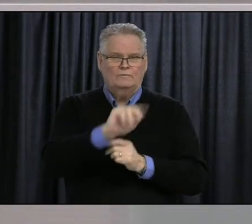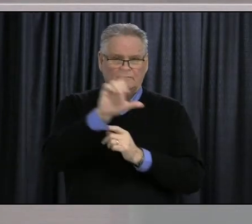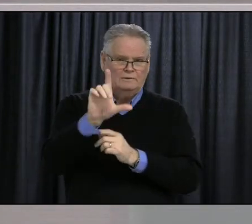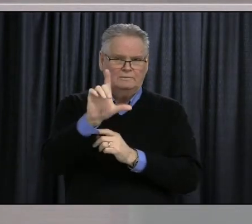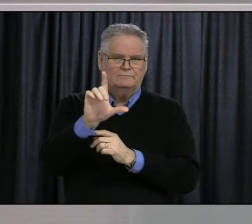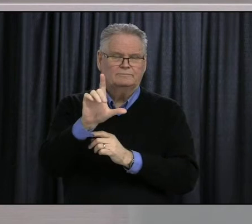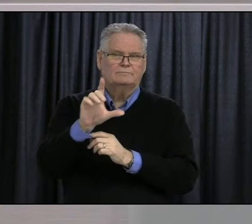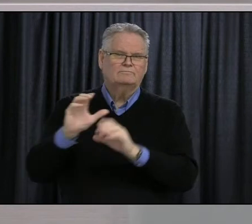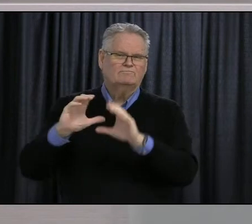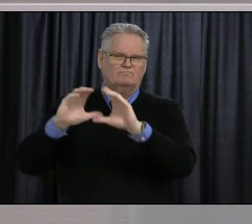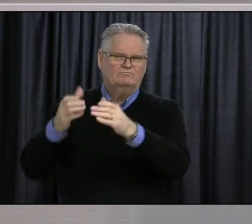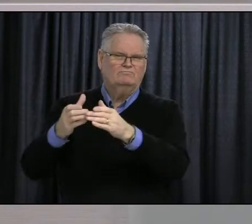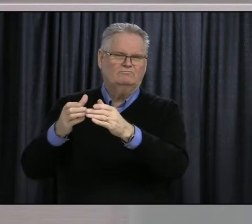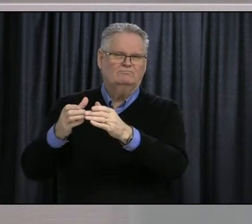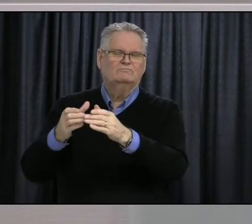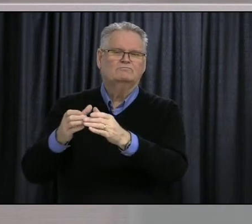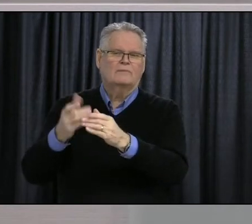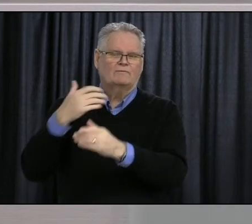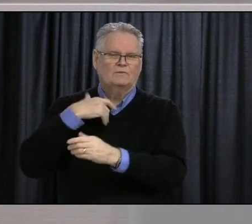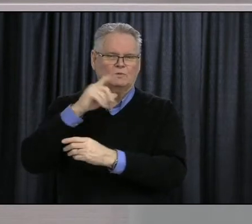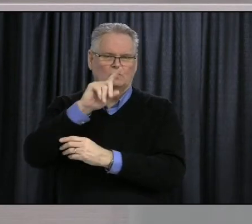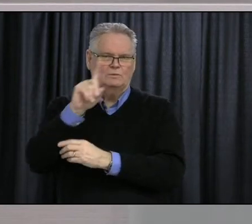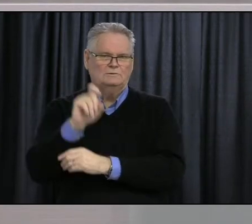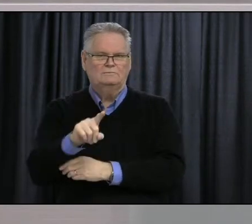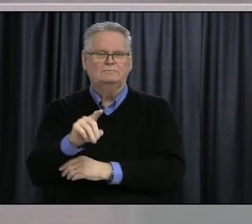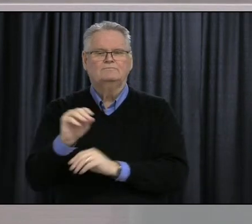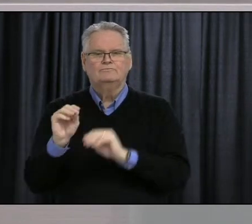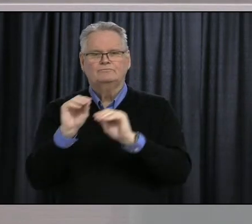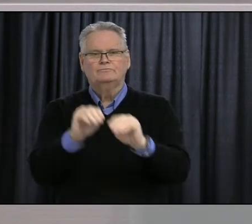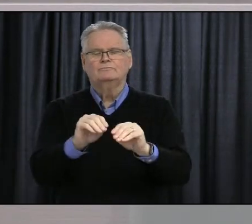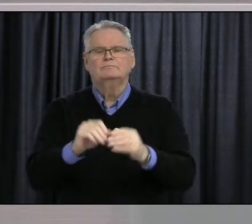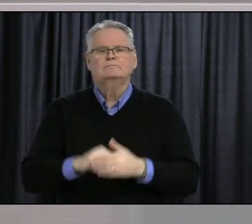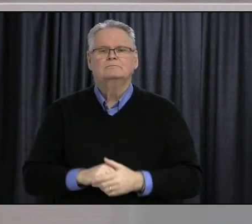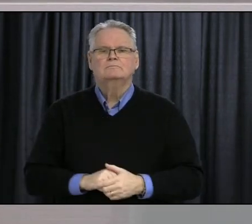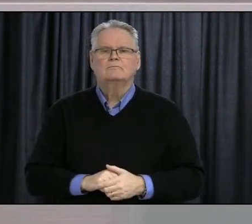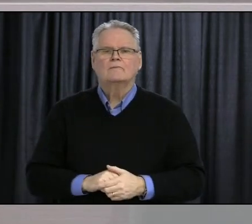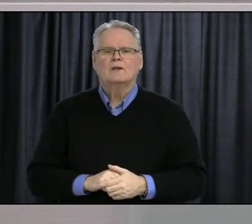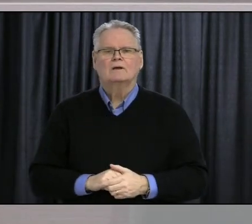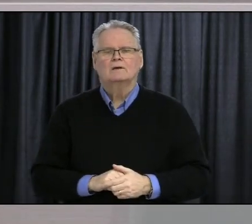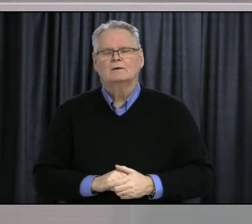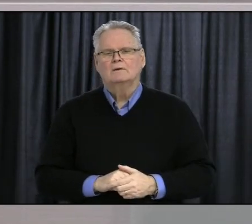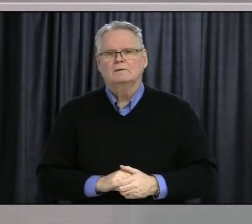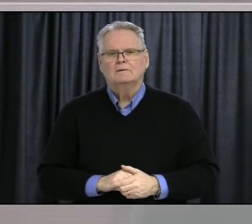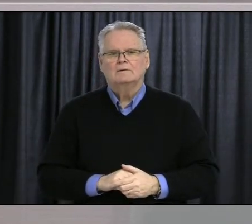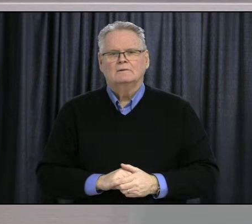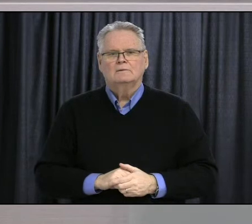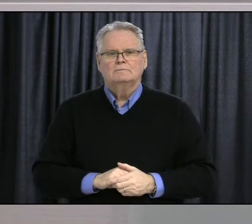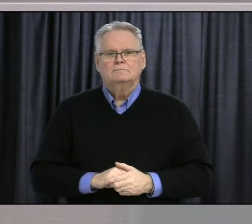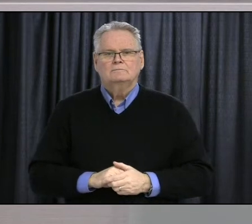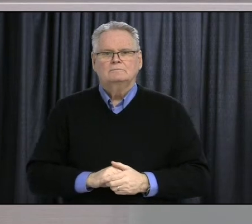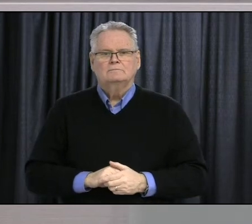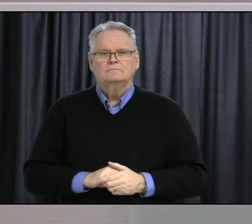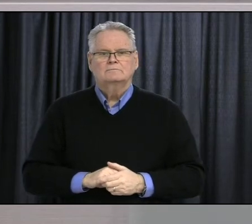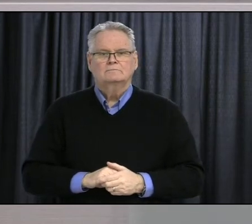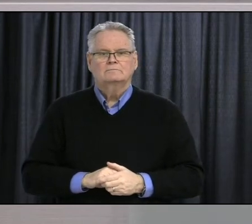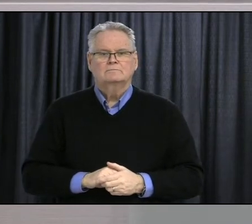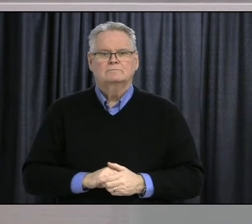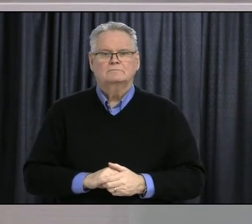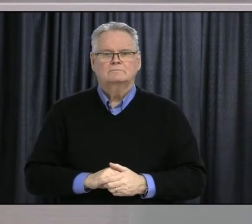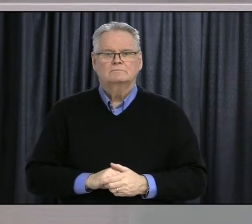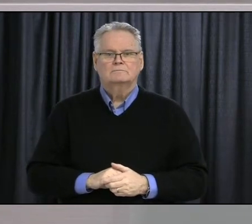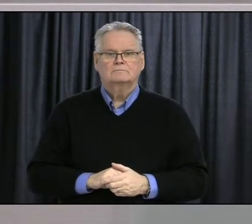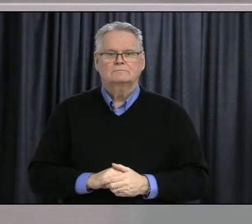you. Dr. Fitzgerald, I'm curious, how many people are currently self-isolating because of the cluster? At last count, I think on Friday